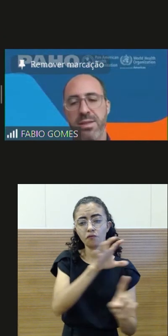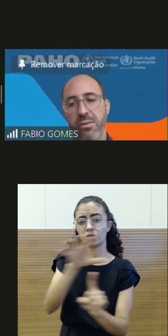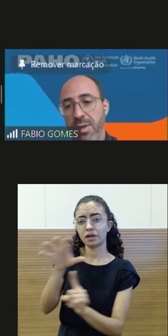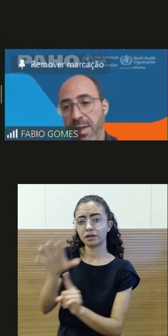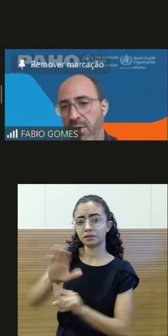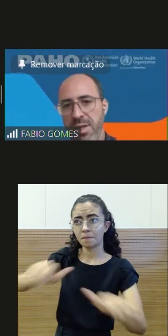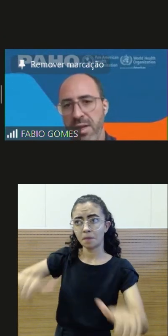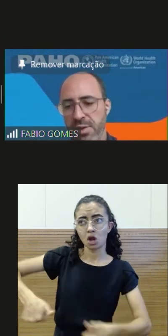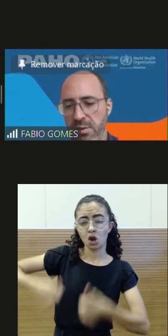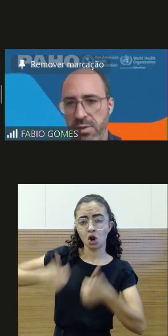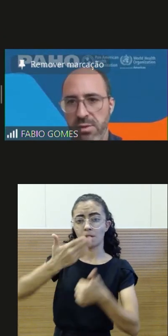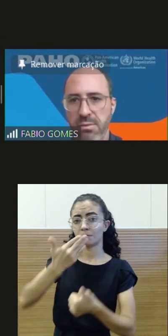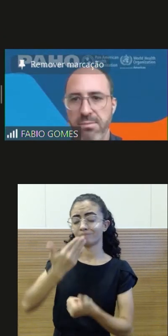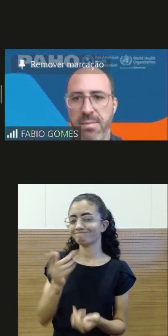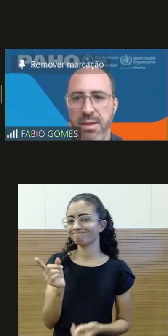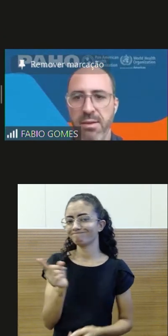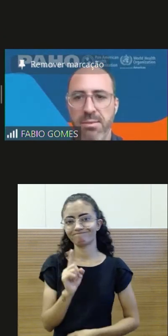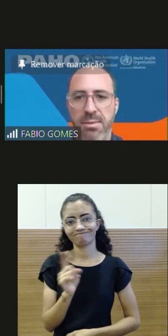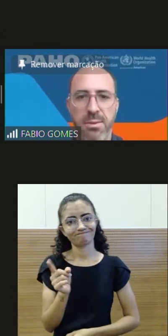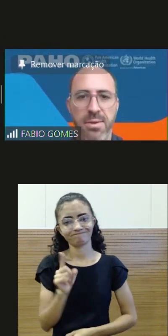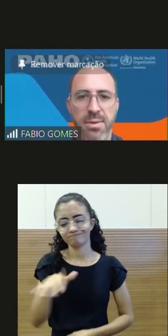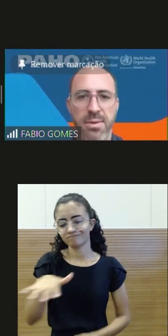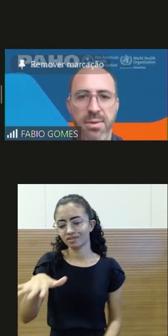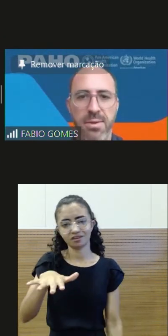will have a substantial effect.